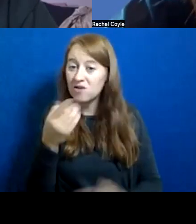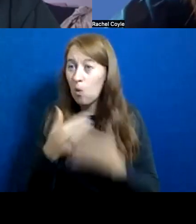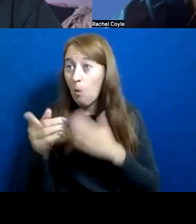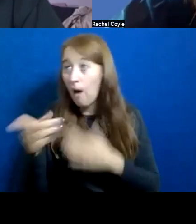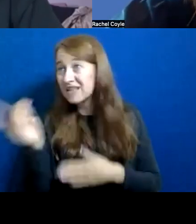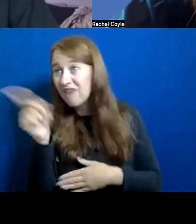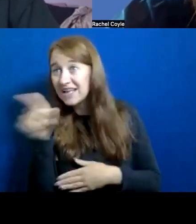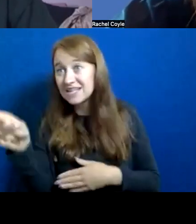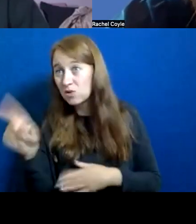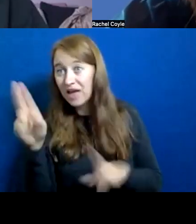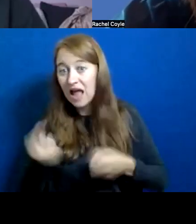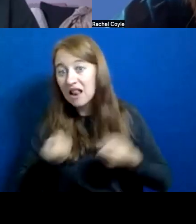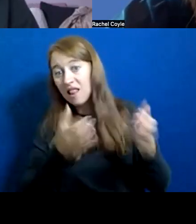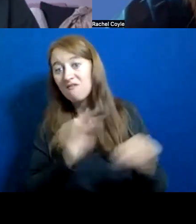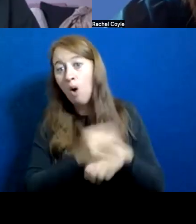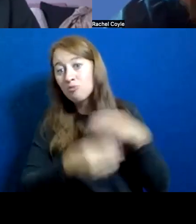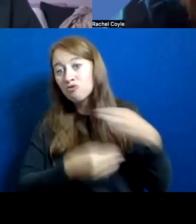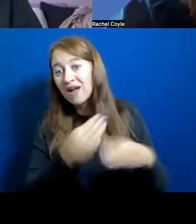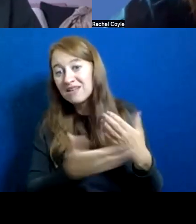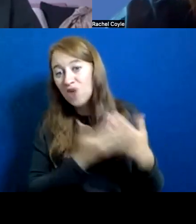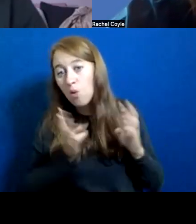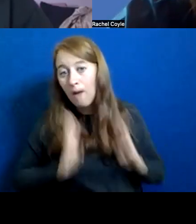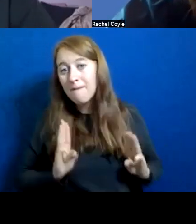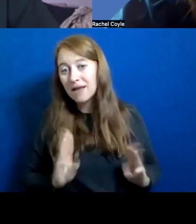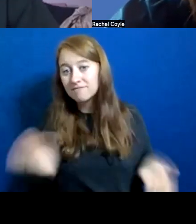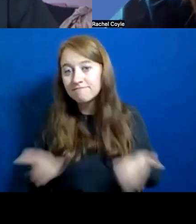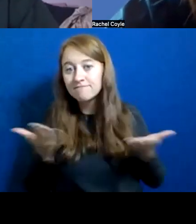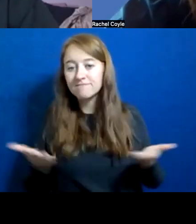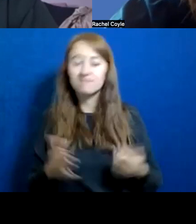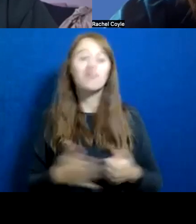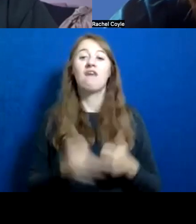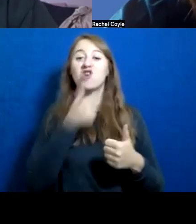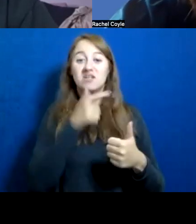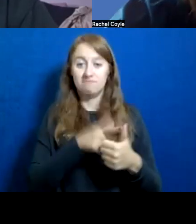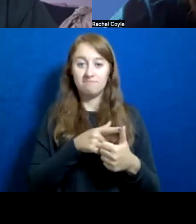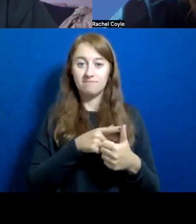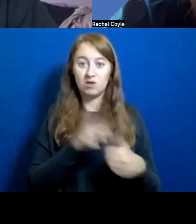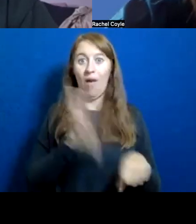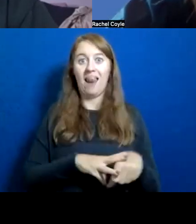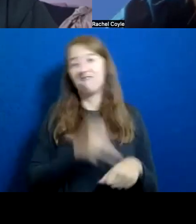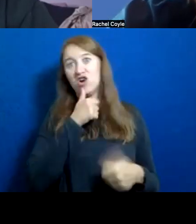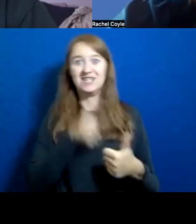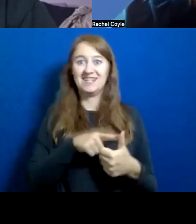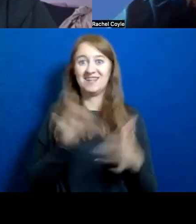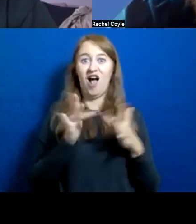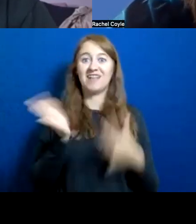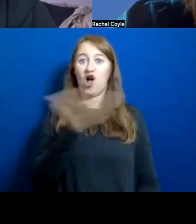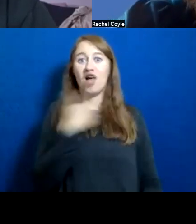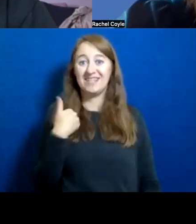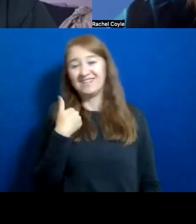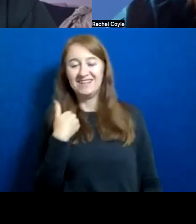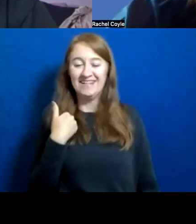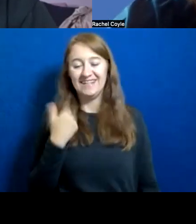women to encourage them? Well, the first piece of advice I'd give is get in touch with us. Little shameless plug there,